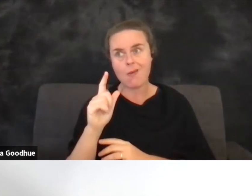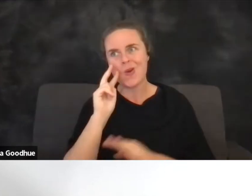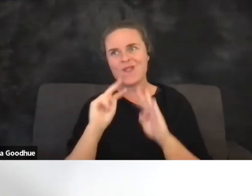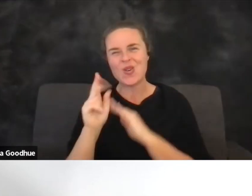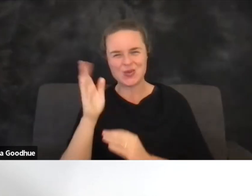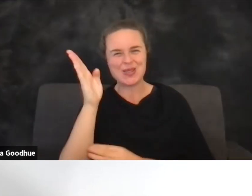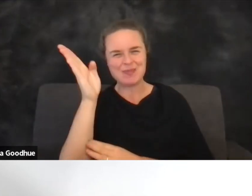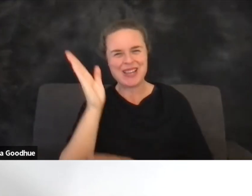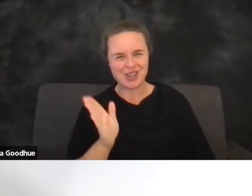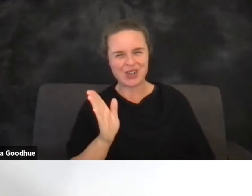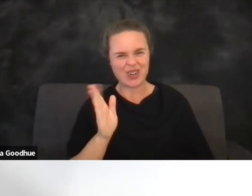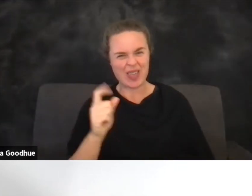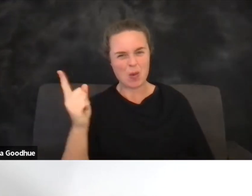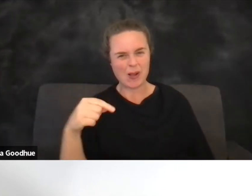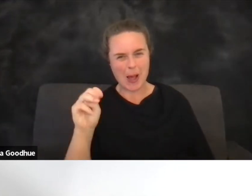thanks, everybody.